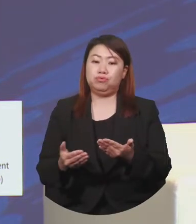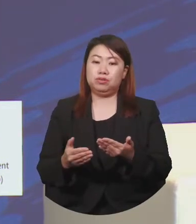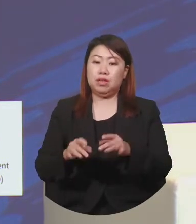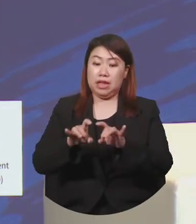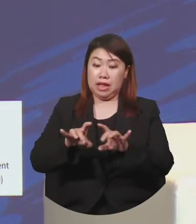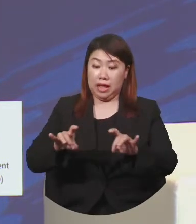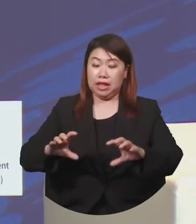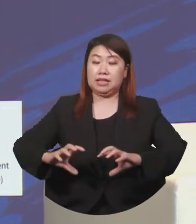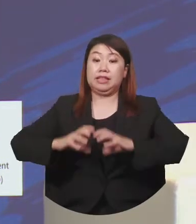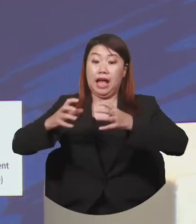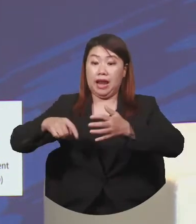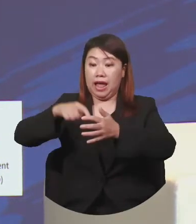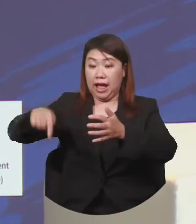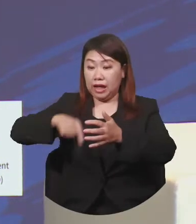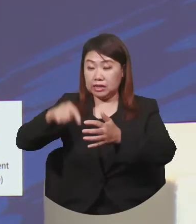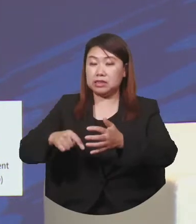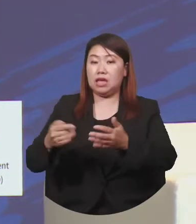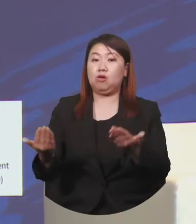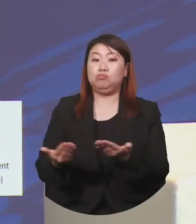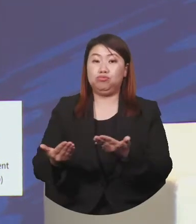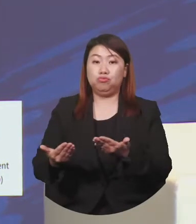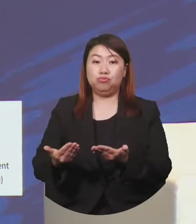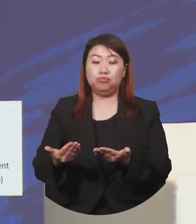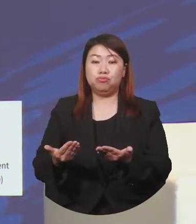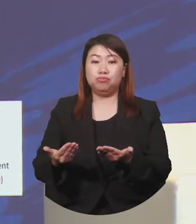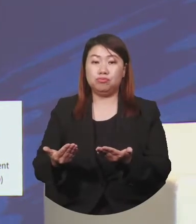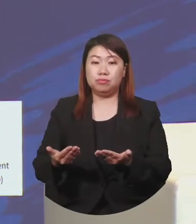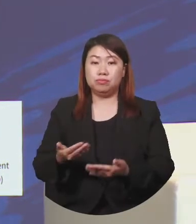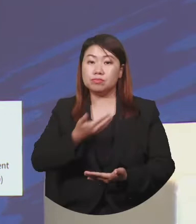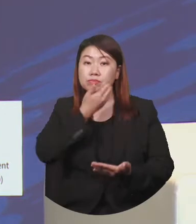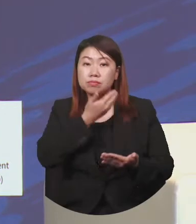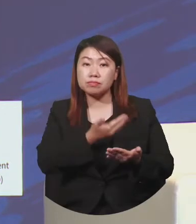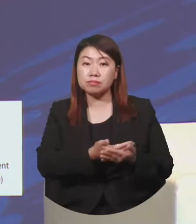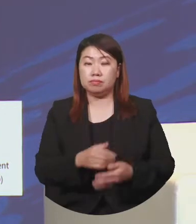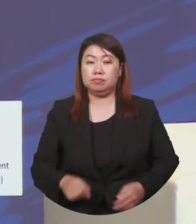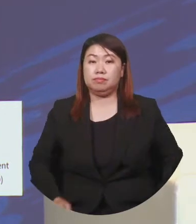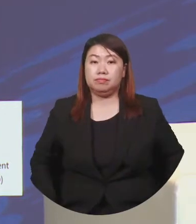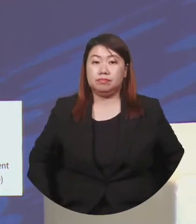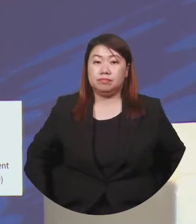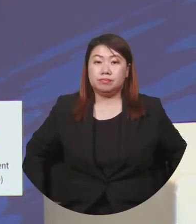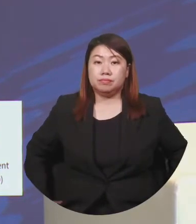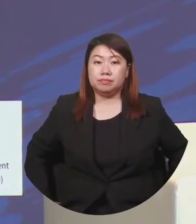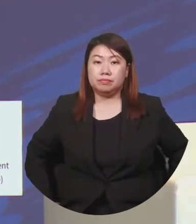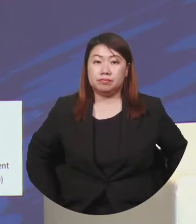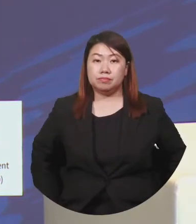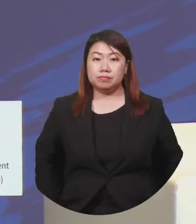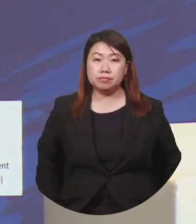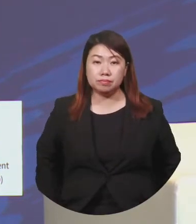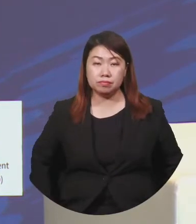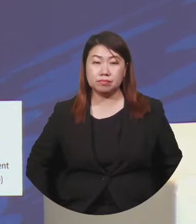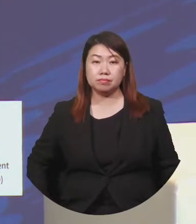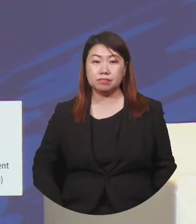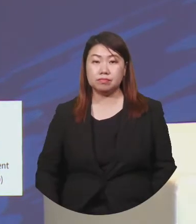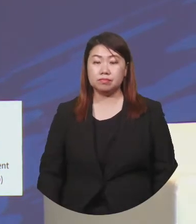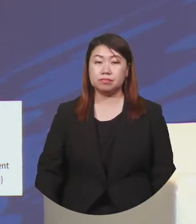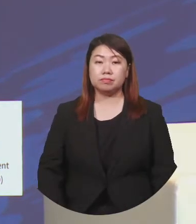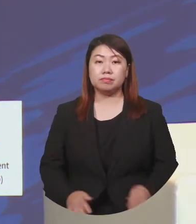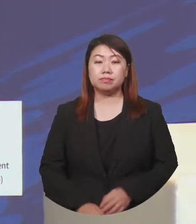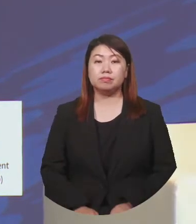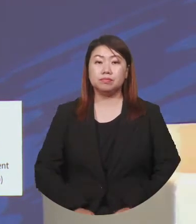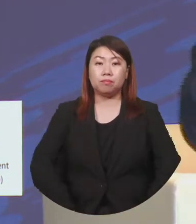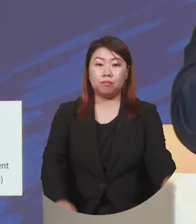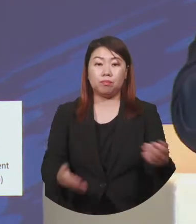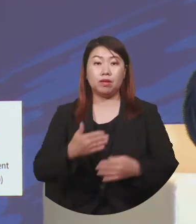one, for an example, a couple of years ago, I was the director of the Global Donor Working Group